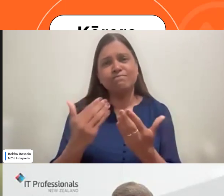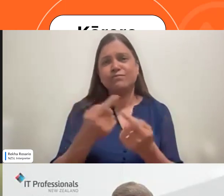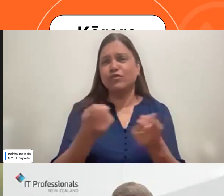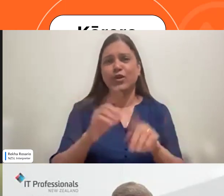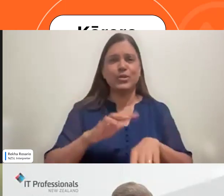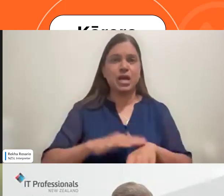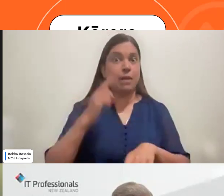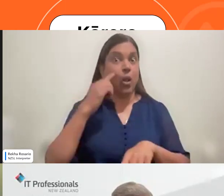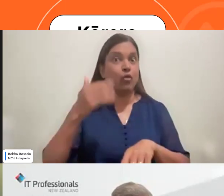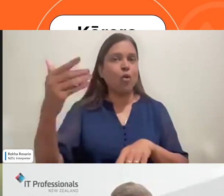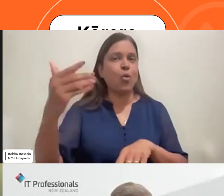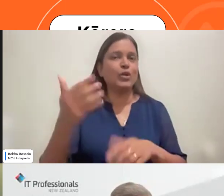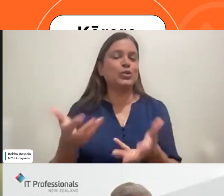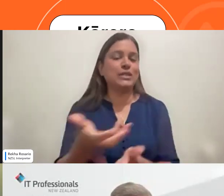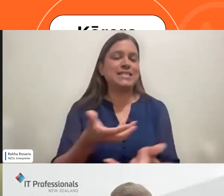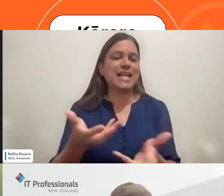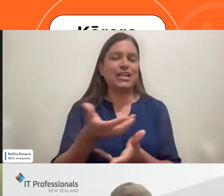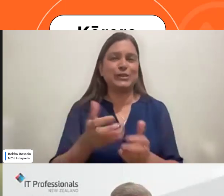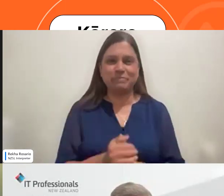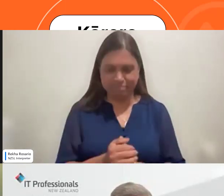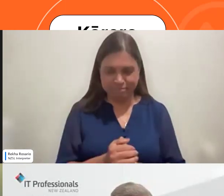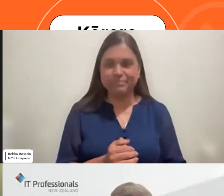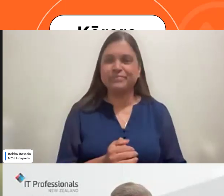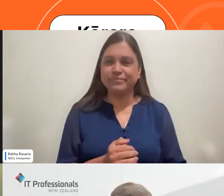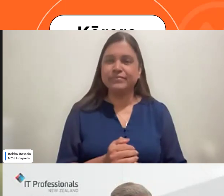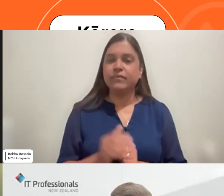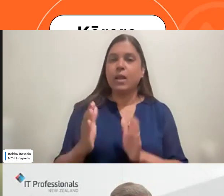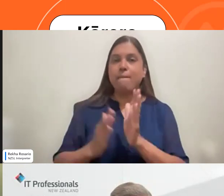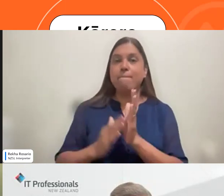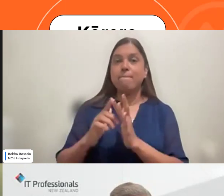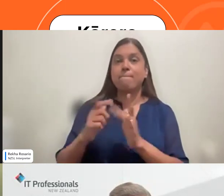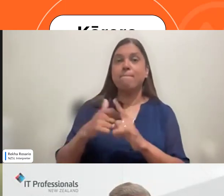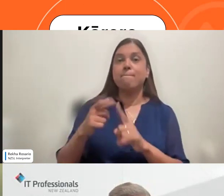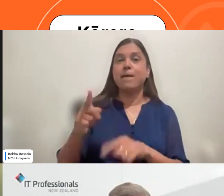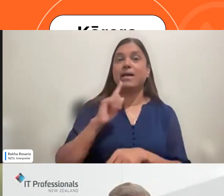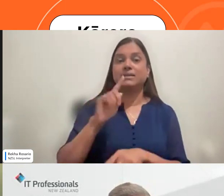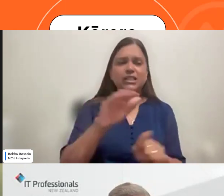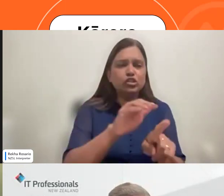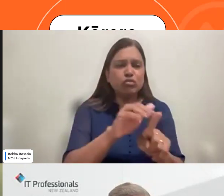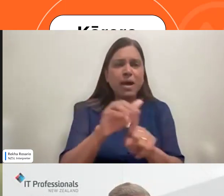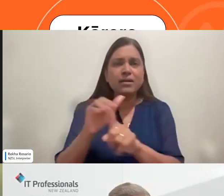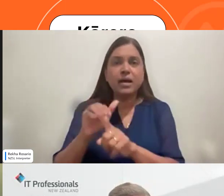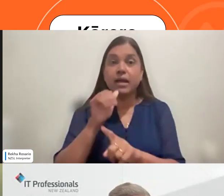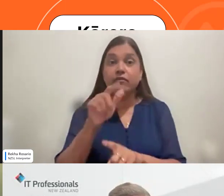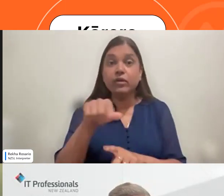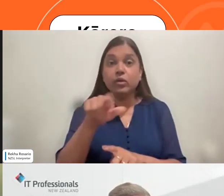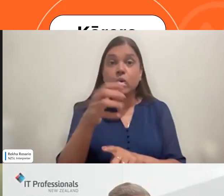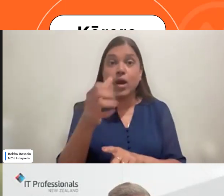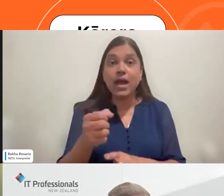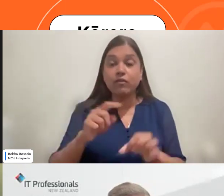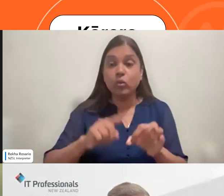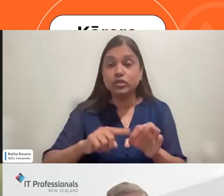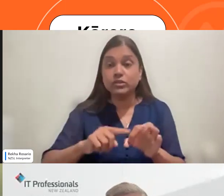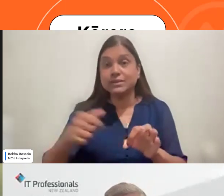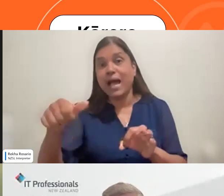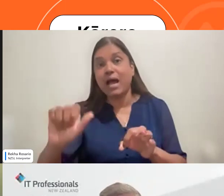discussion. Thanks, Vic. That's awesome. Just a reminder for everybody, if you've got questions for these guys after Dan's next piece, feel free to put